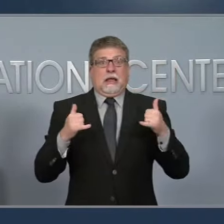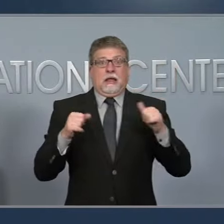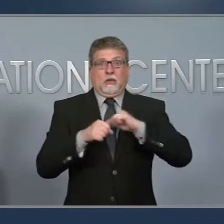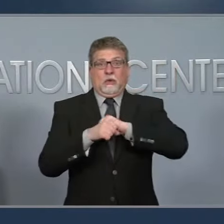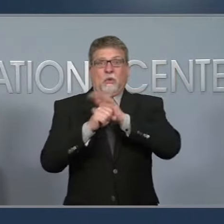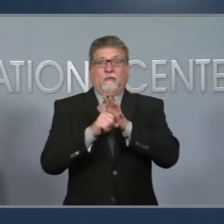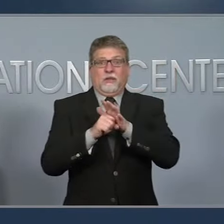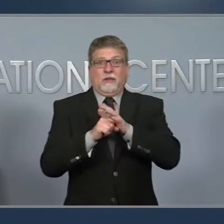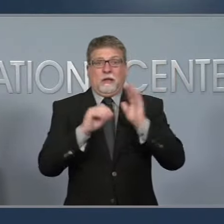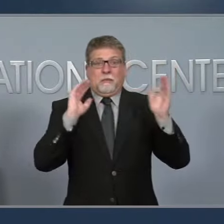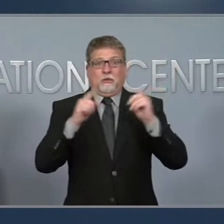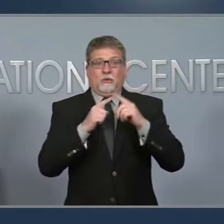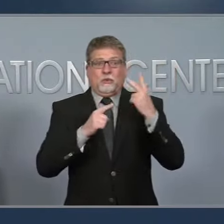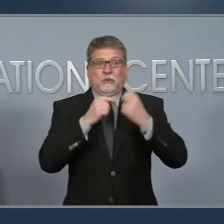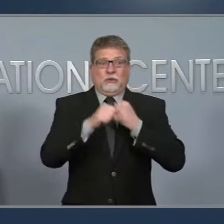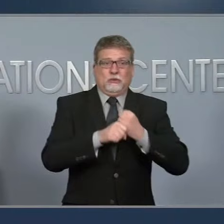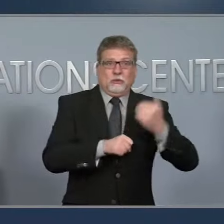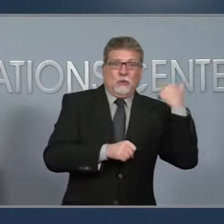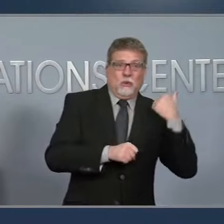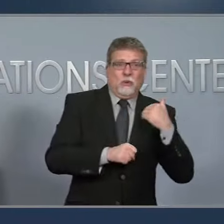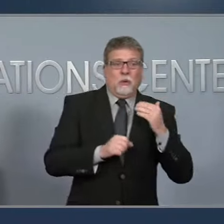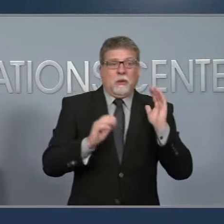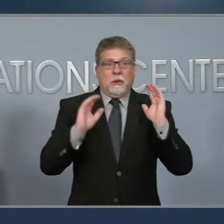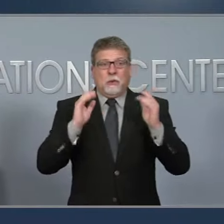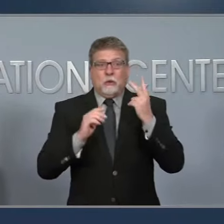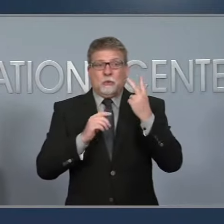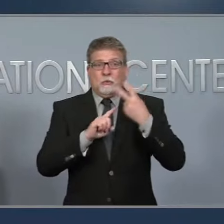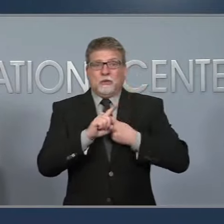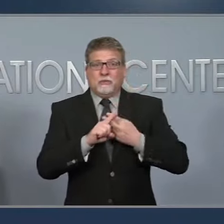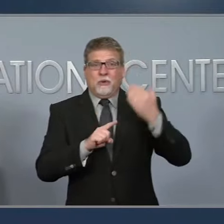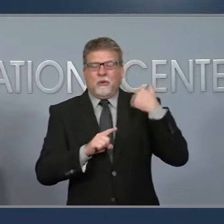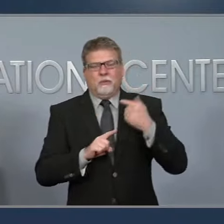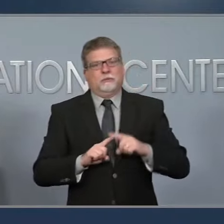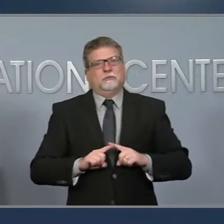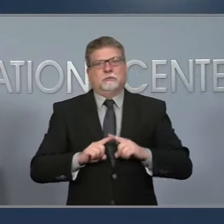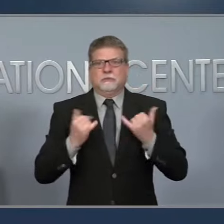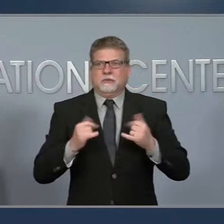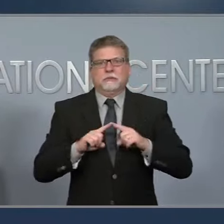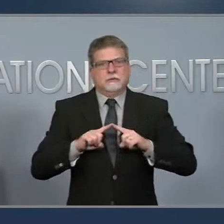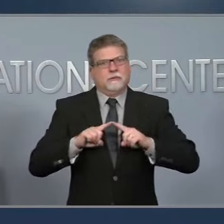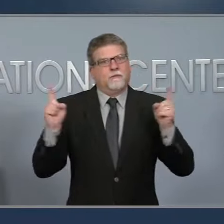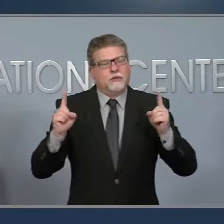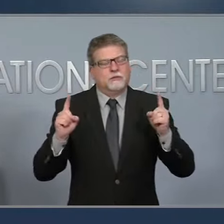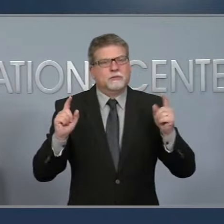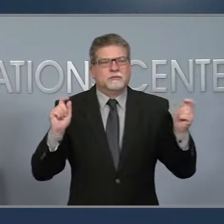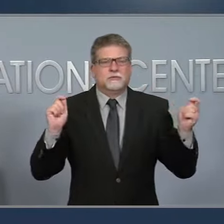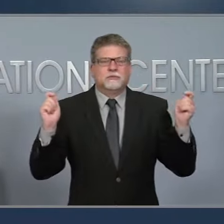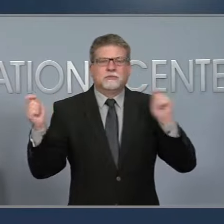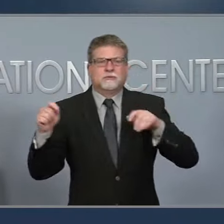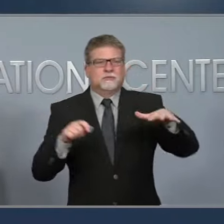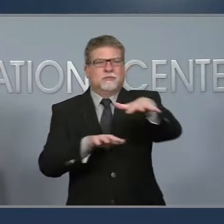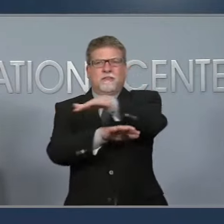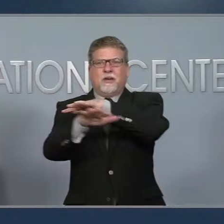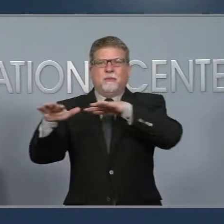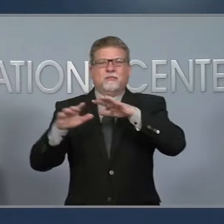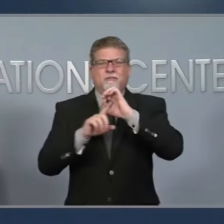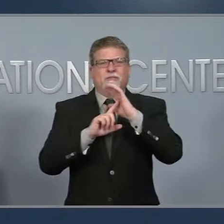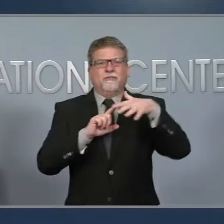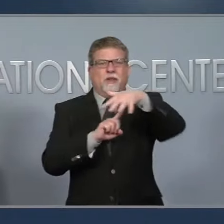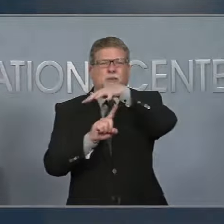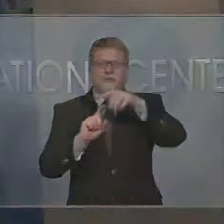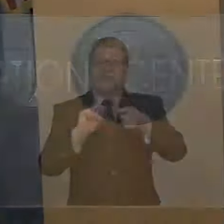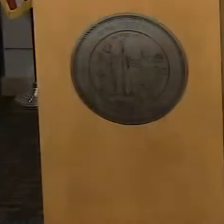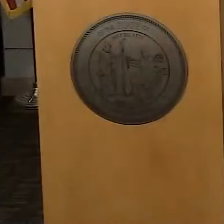2 months ago. We have learned more about the virus and now have several effective tools that reduce the risk for